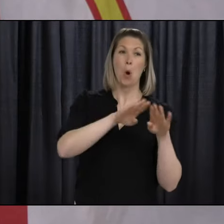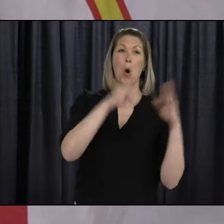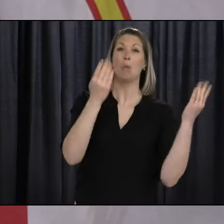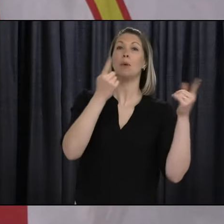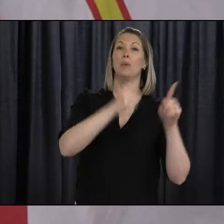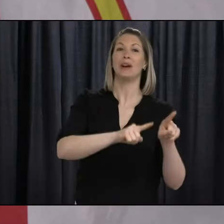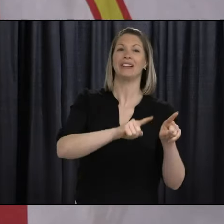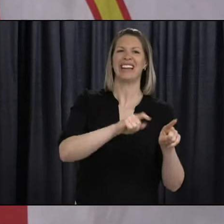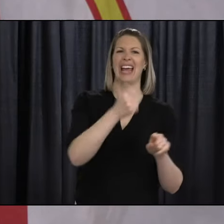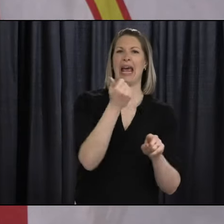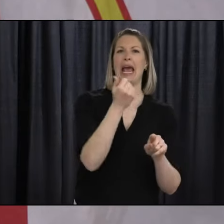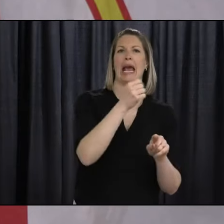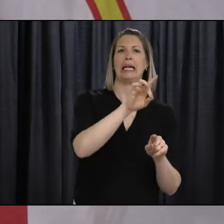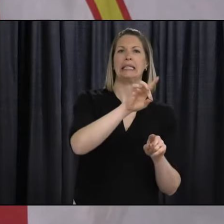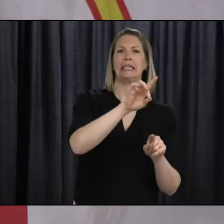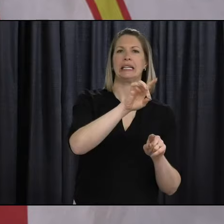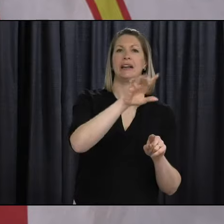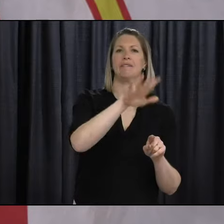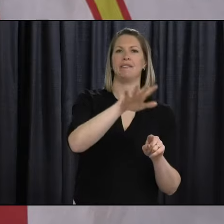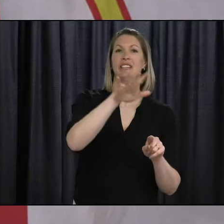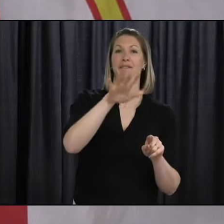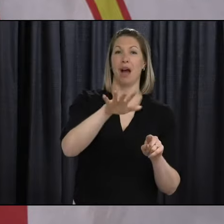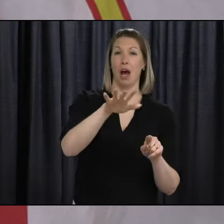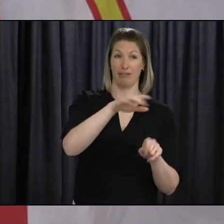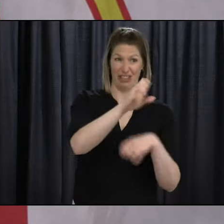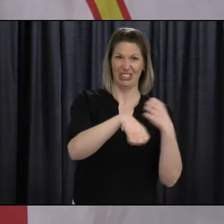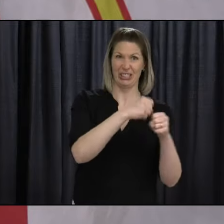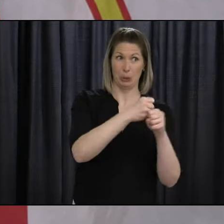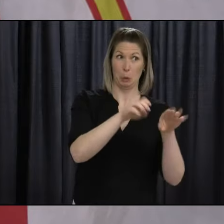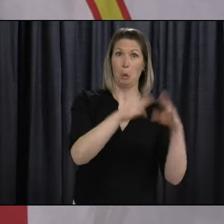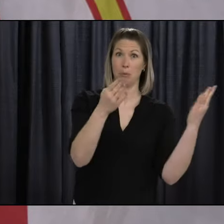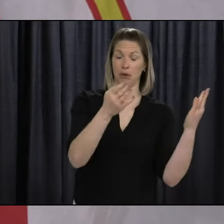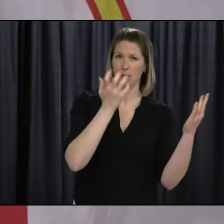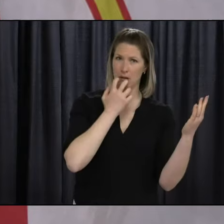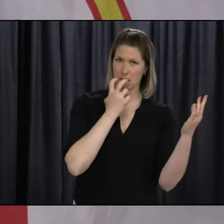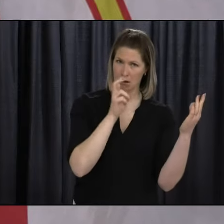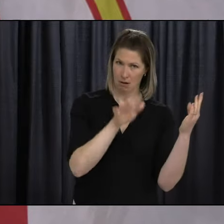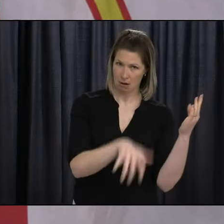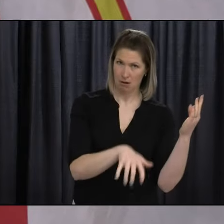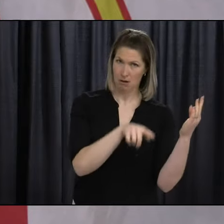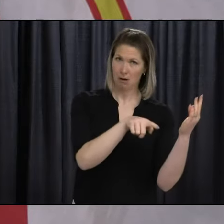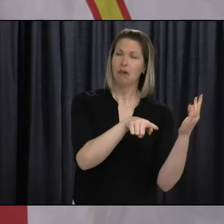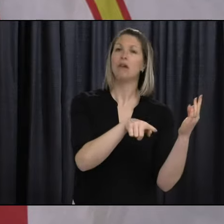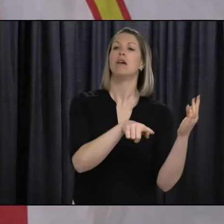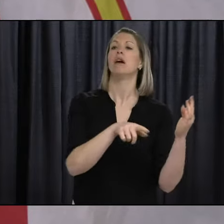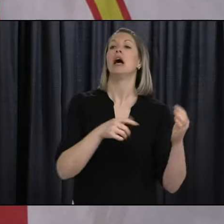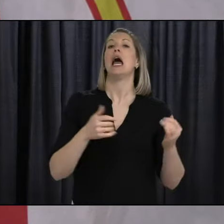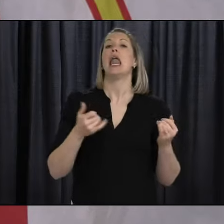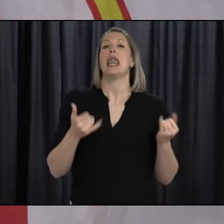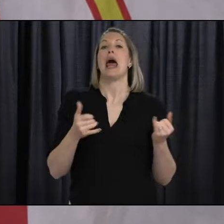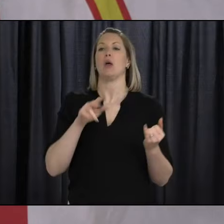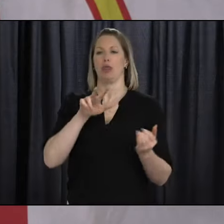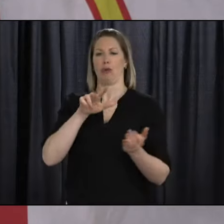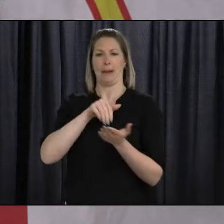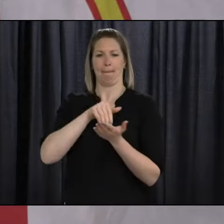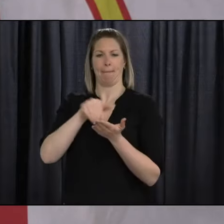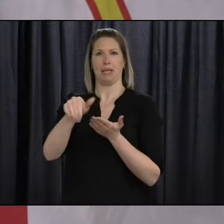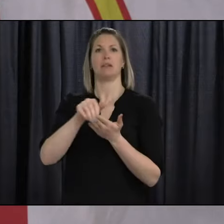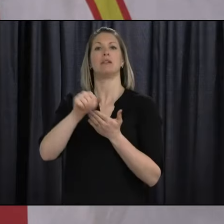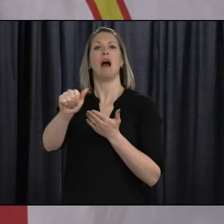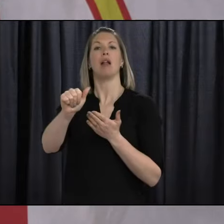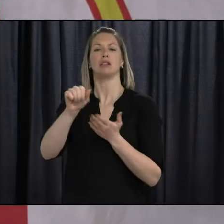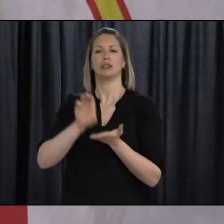also know that it's important to support community programming. There's an additional $3 million, and these are community organizations